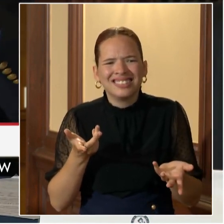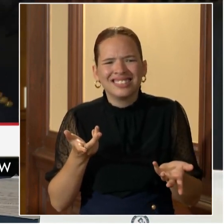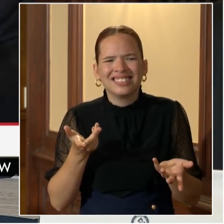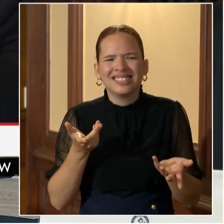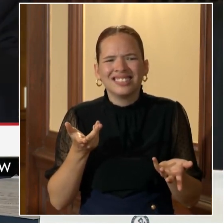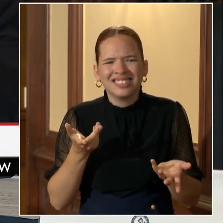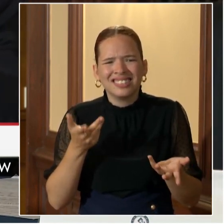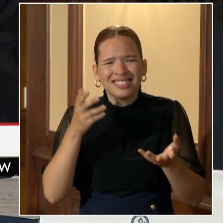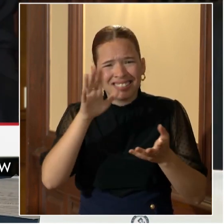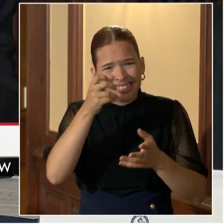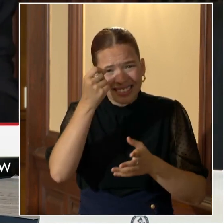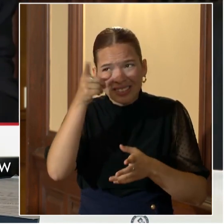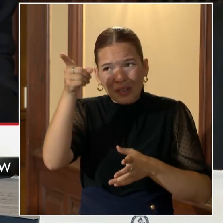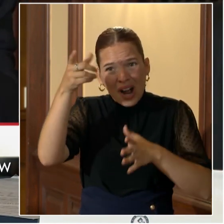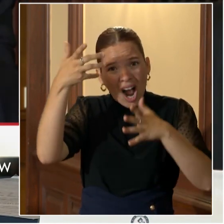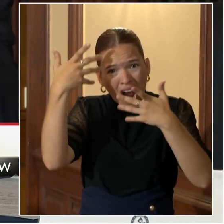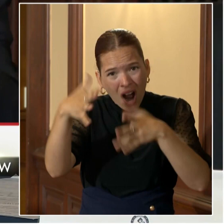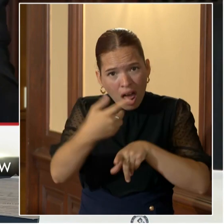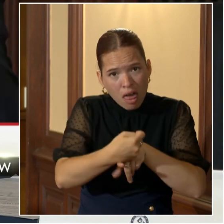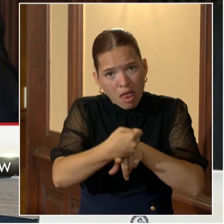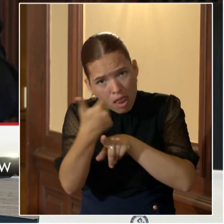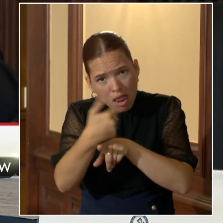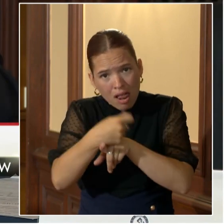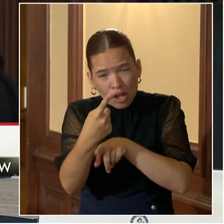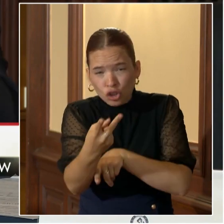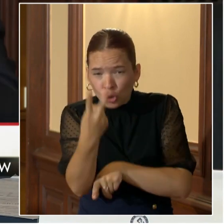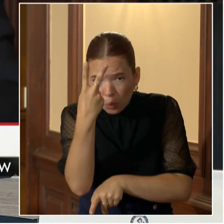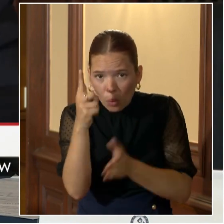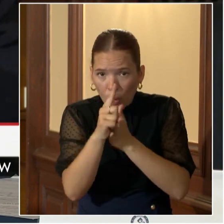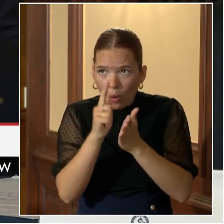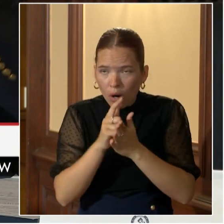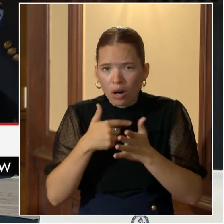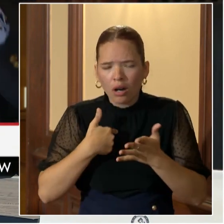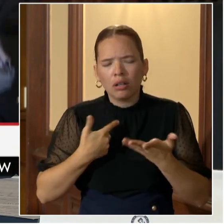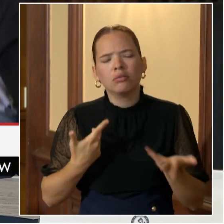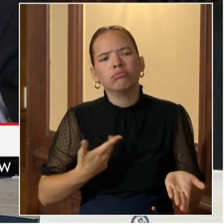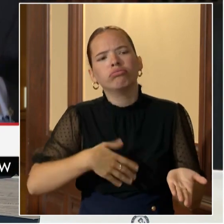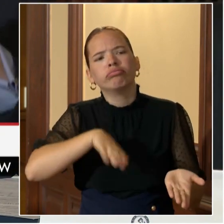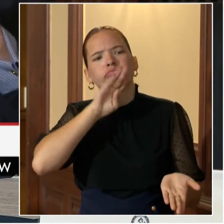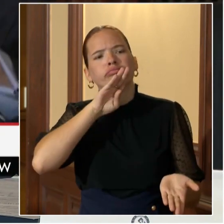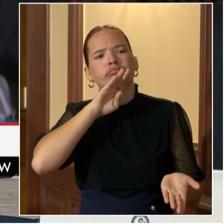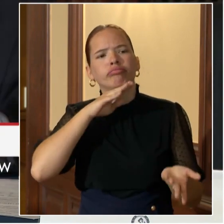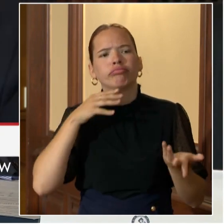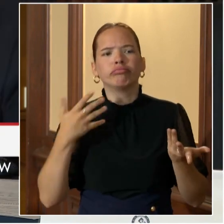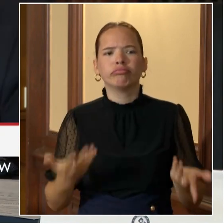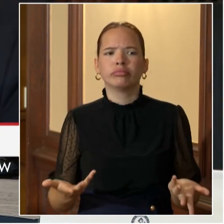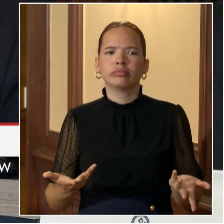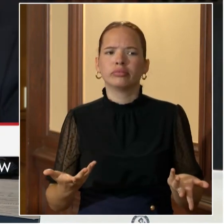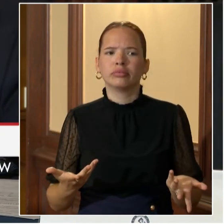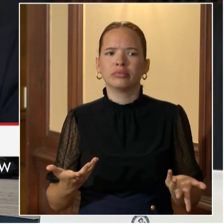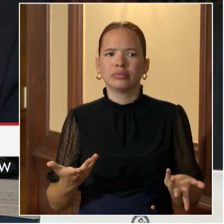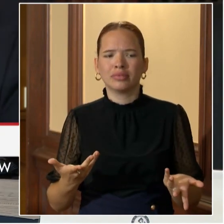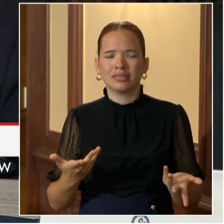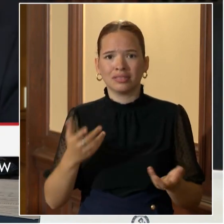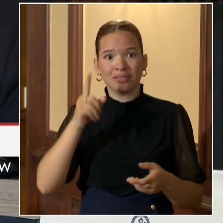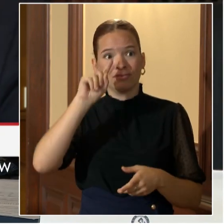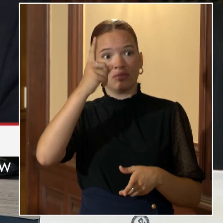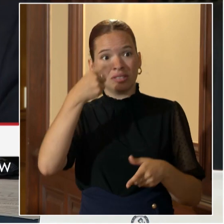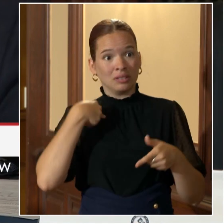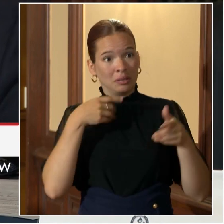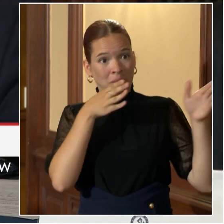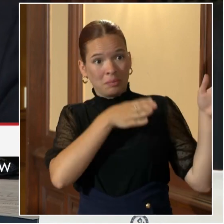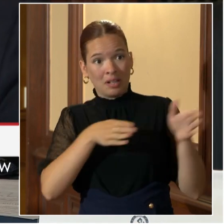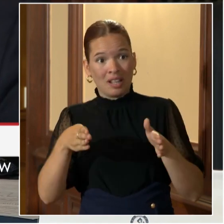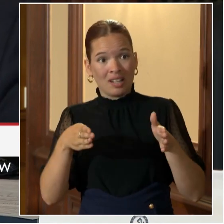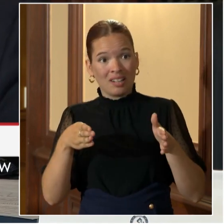When Congress meets again, one of the first thing they do will be to overturn a 3rd law, which